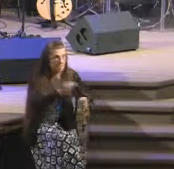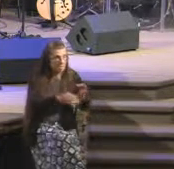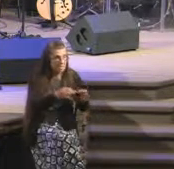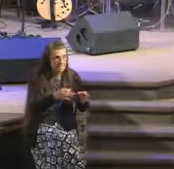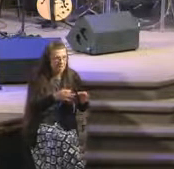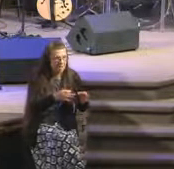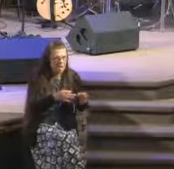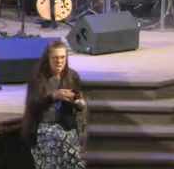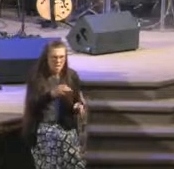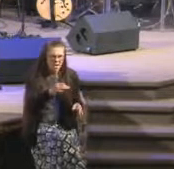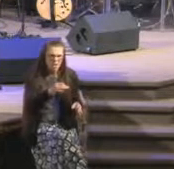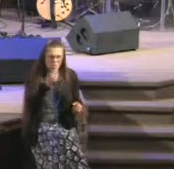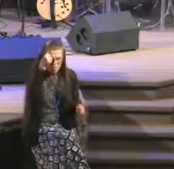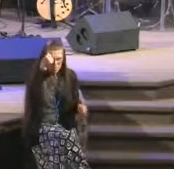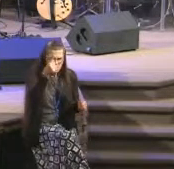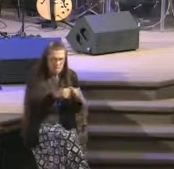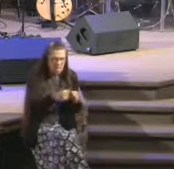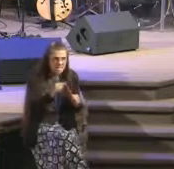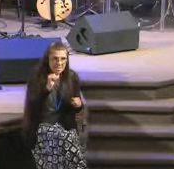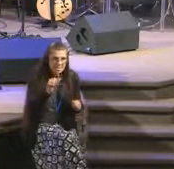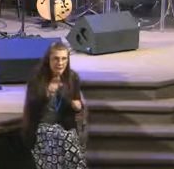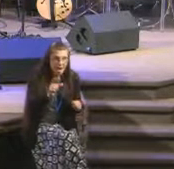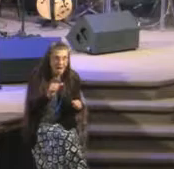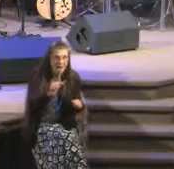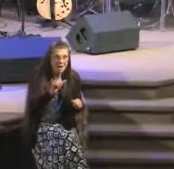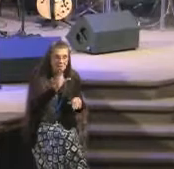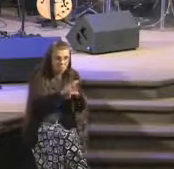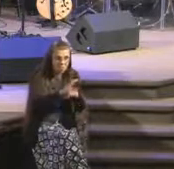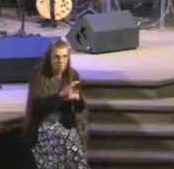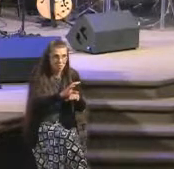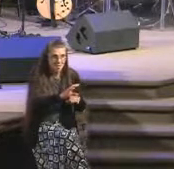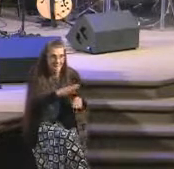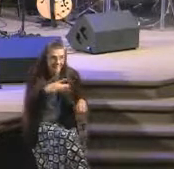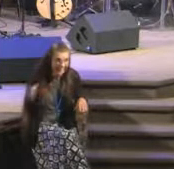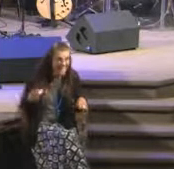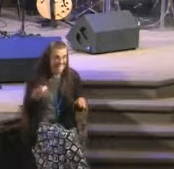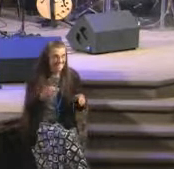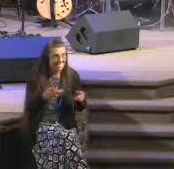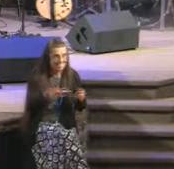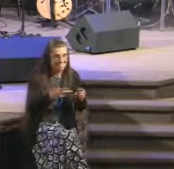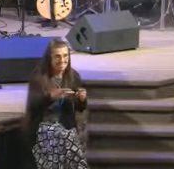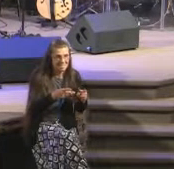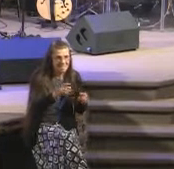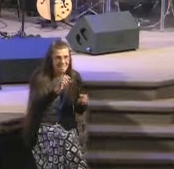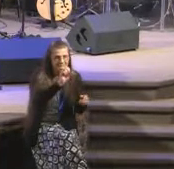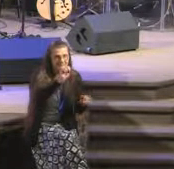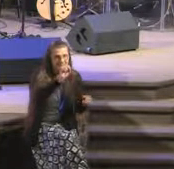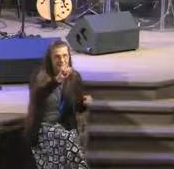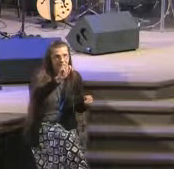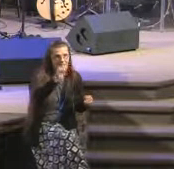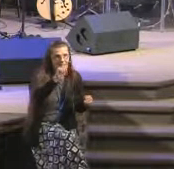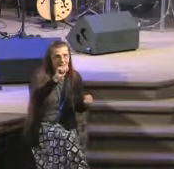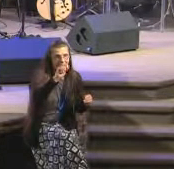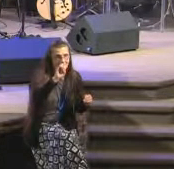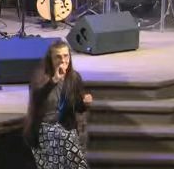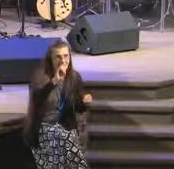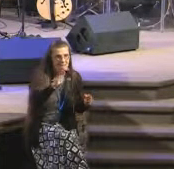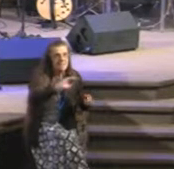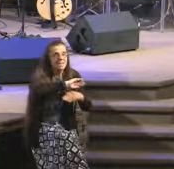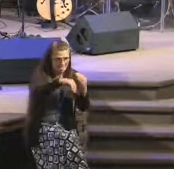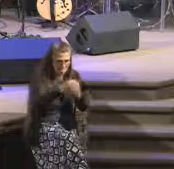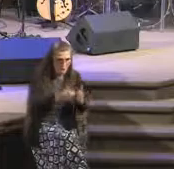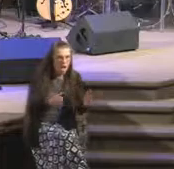remember, with God, it's not church and state. It's all one in Him. We do not practice in